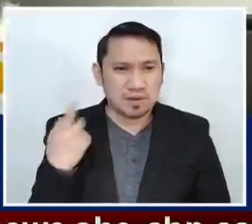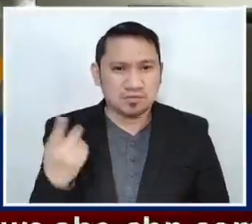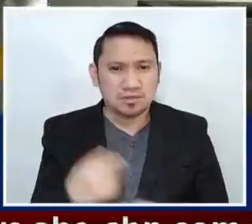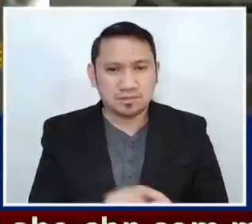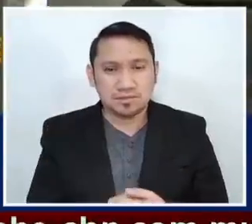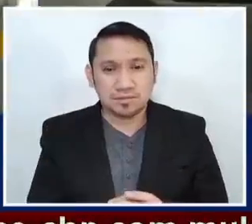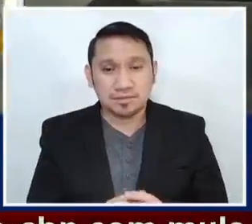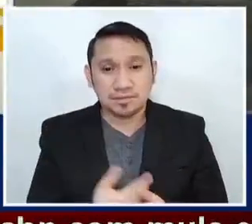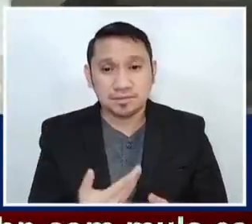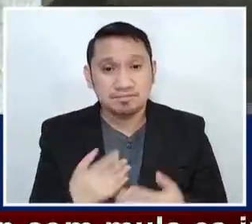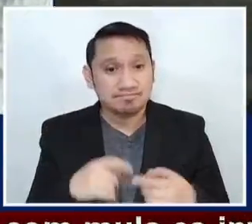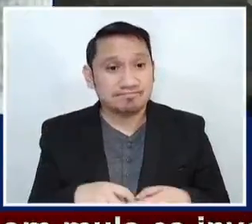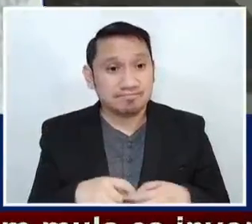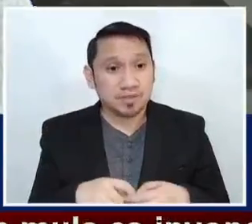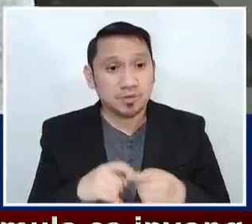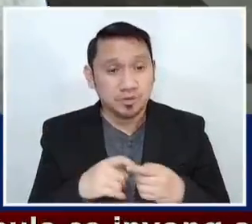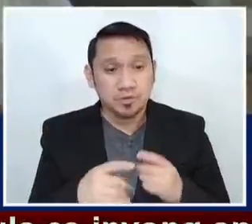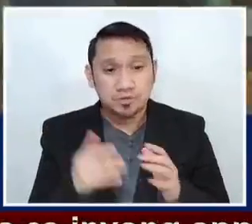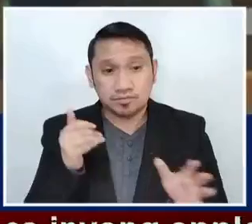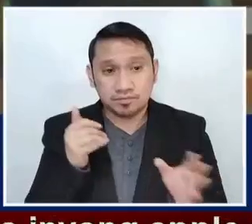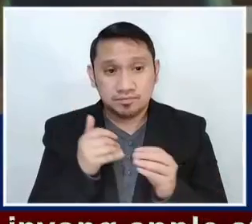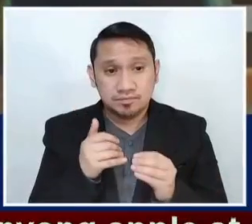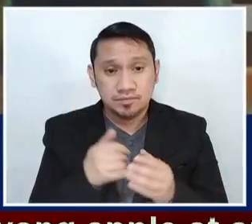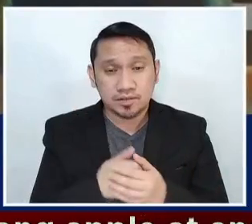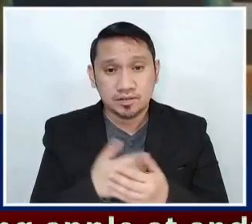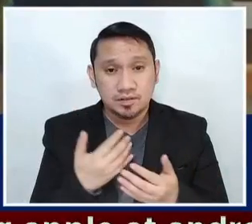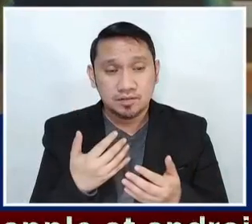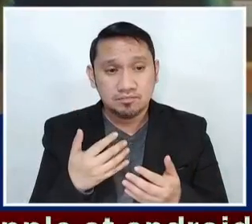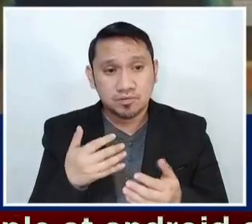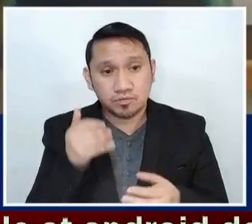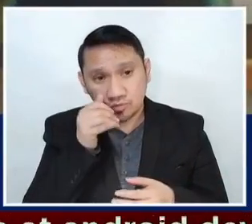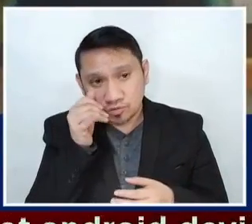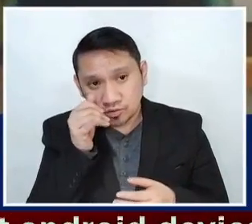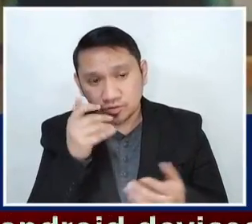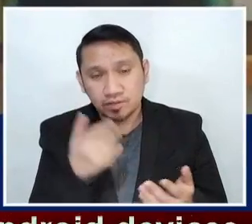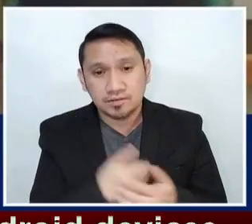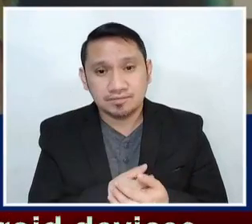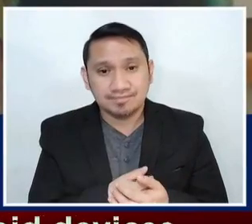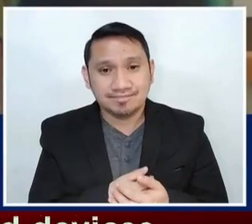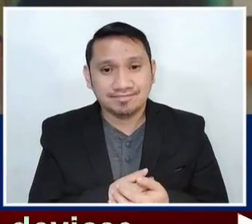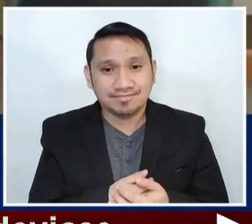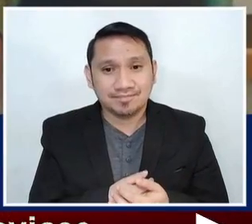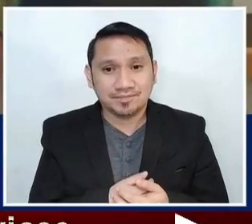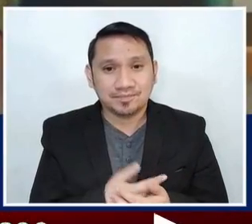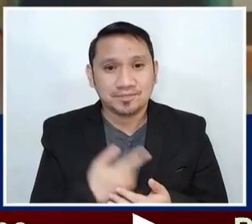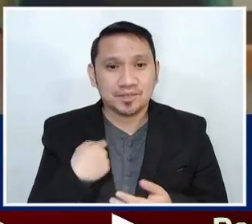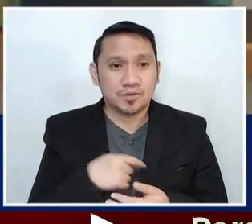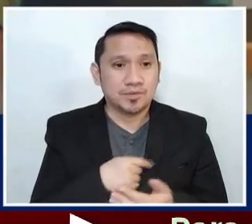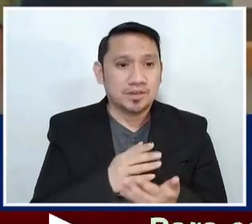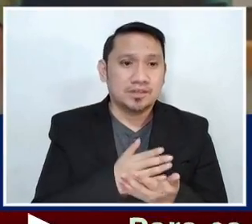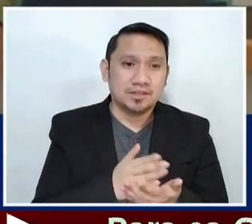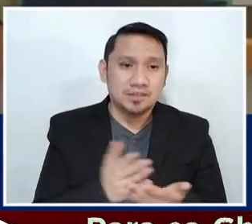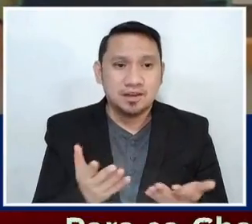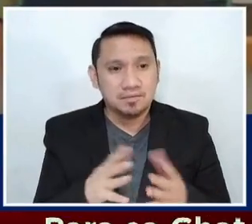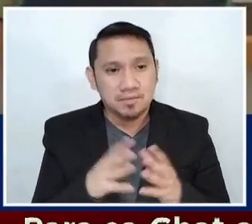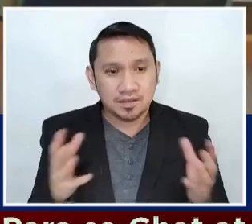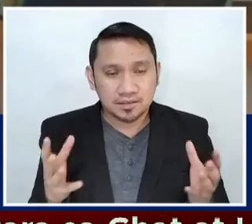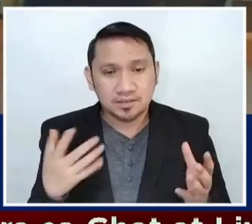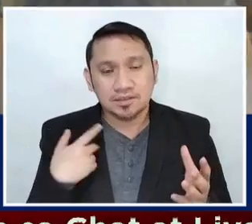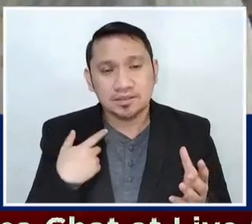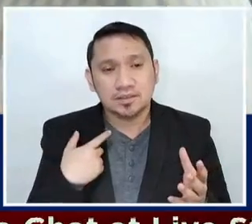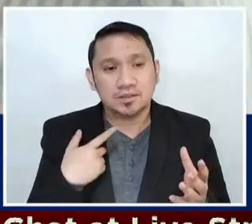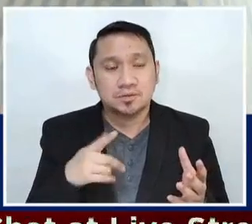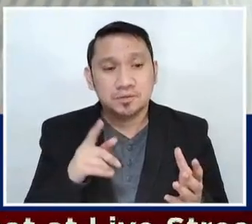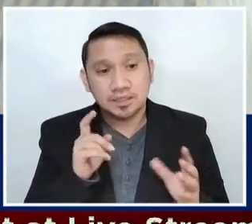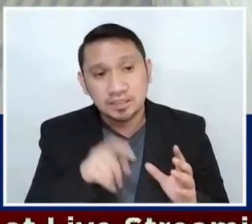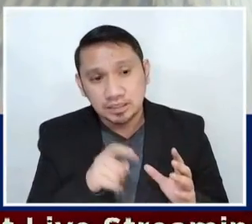Pansamantala silang huminto sa shooting na pagbibidahan nilang comeback movie ng Star Cinema. We shot a lot of stuff already. We got a gist of our